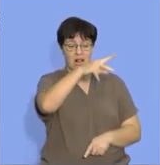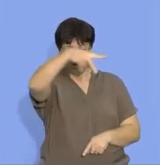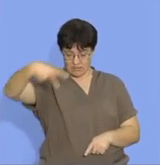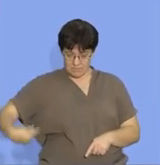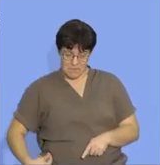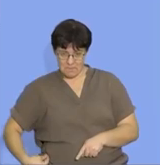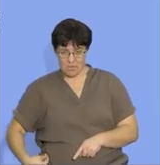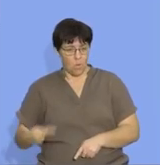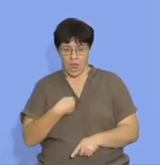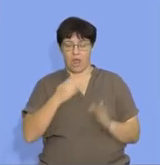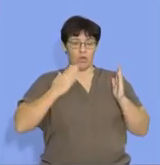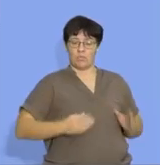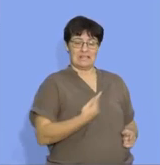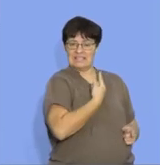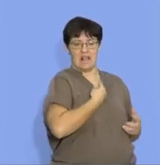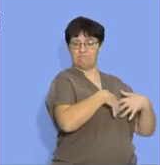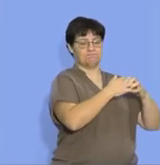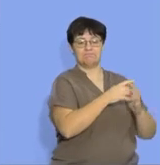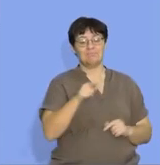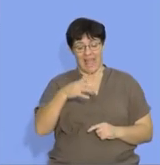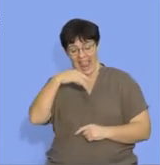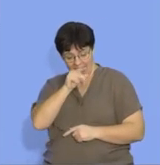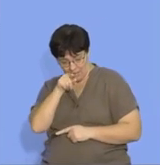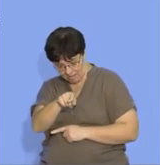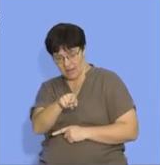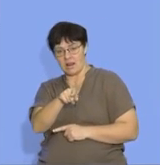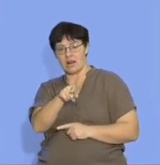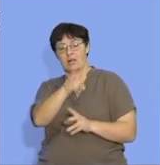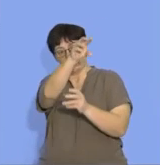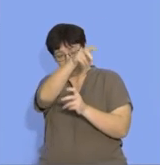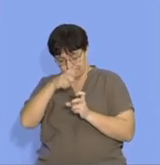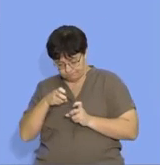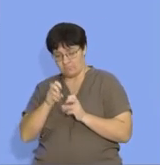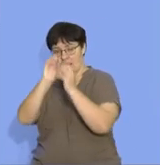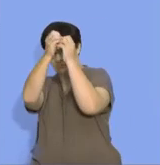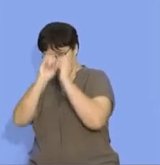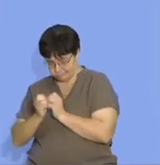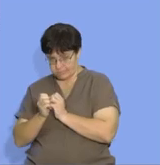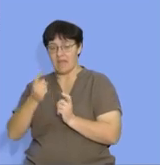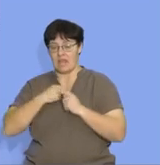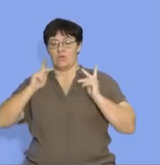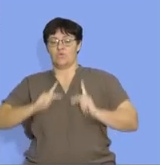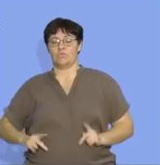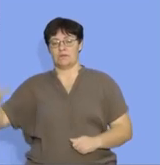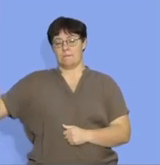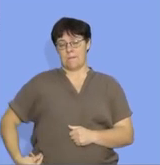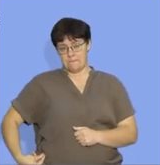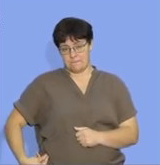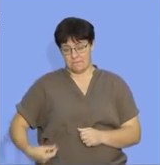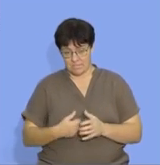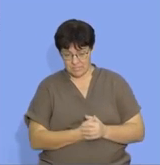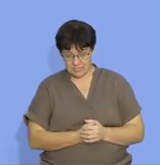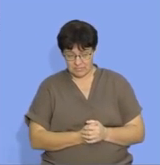an animal's, okay, let me put here, made in an animal's body, not in